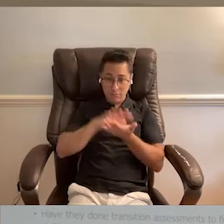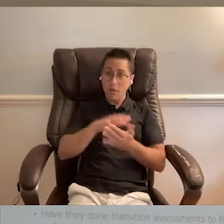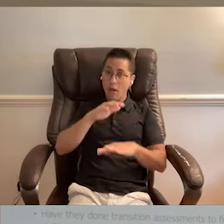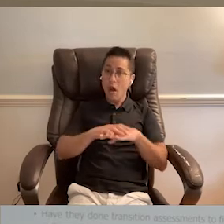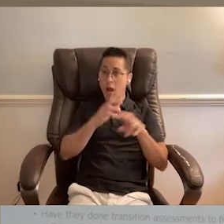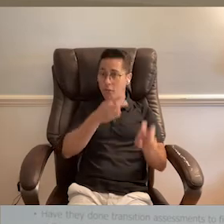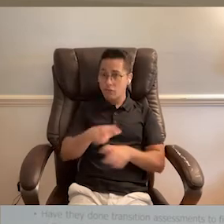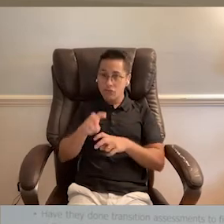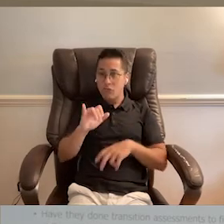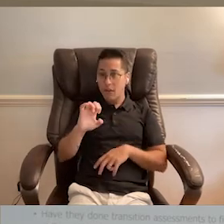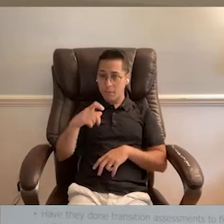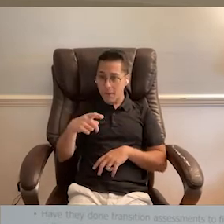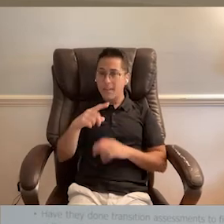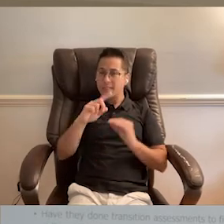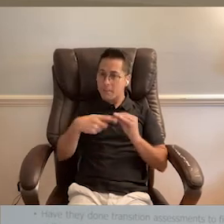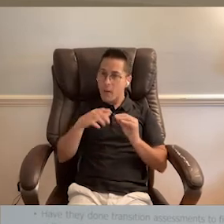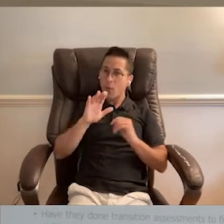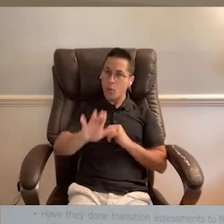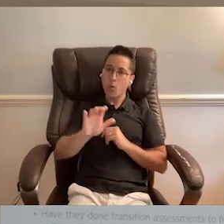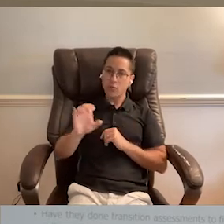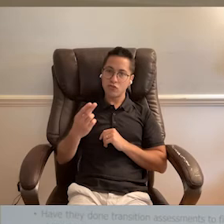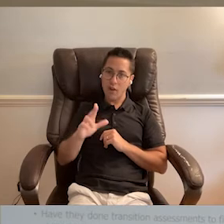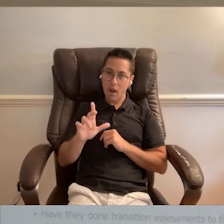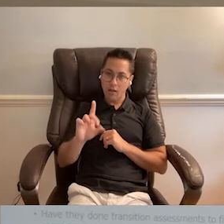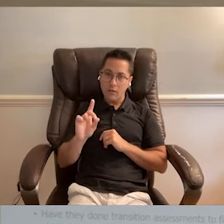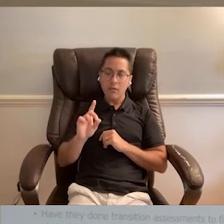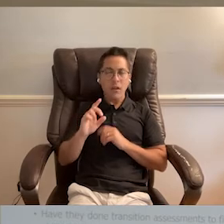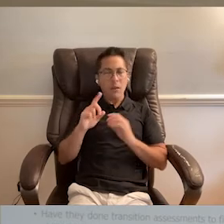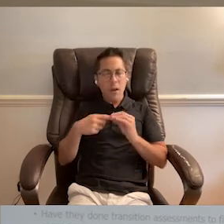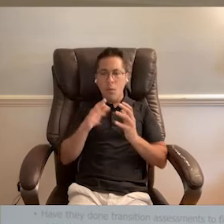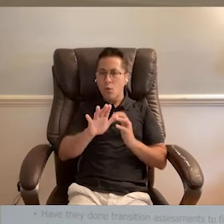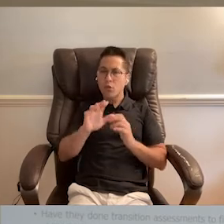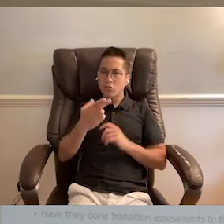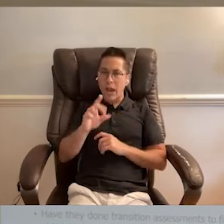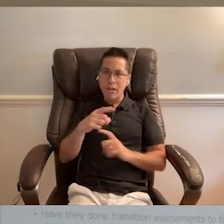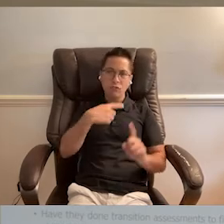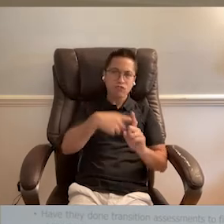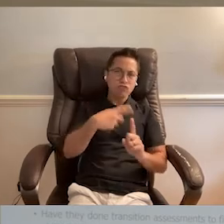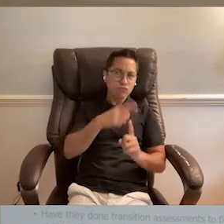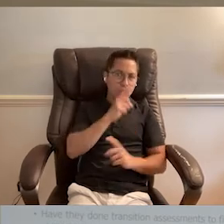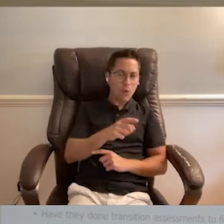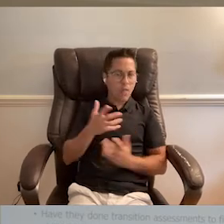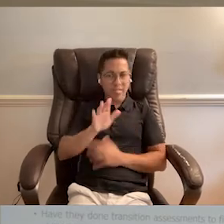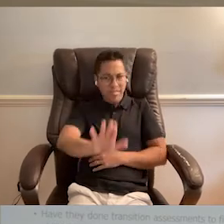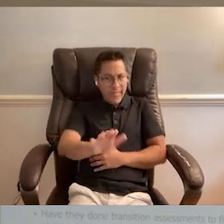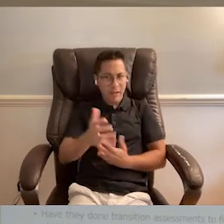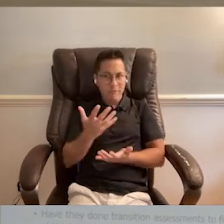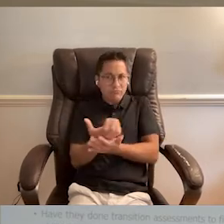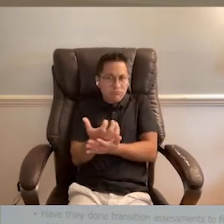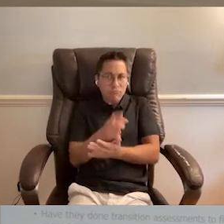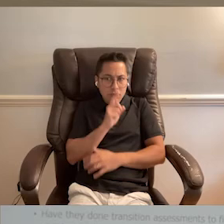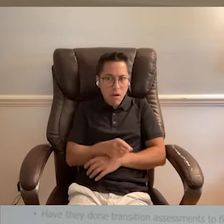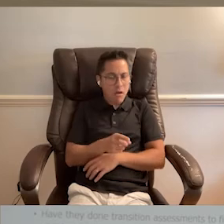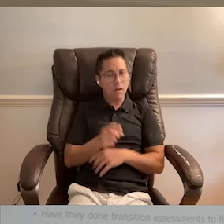about your child. It is about what your child's strengths are, what their desires are. And yes, a lot of times they say,